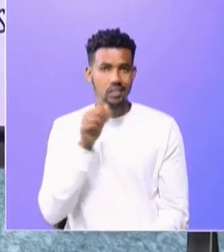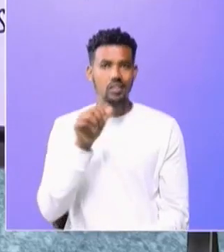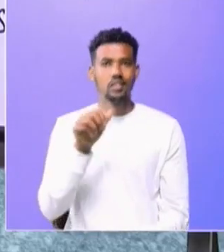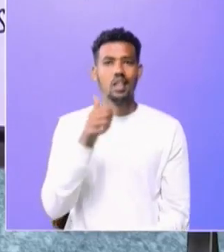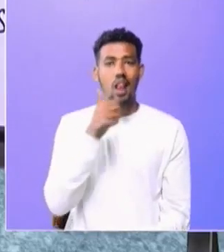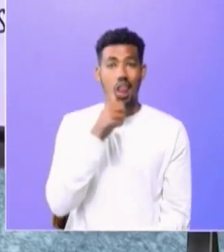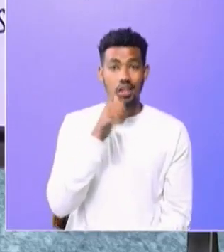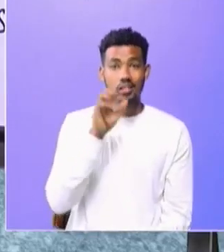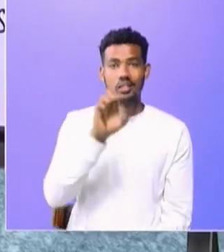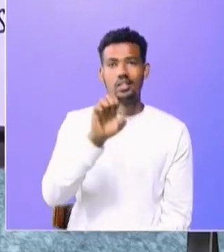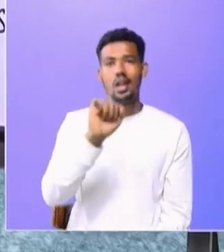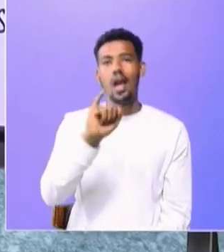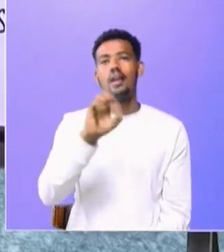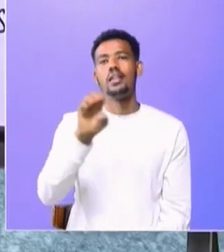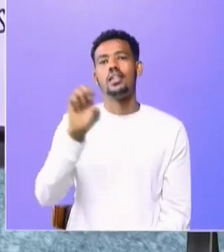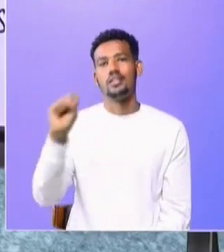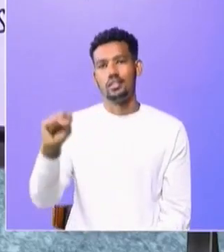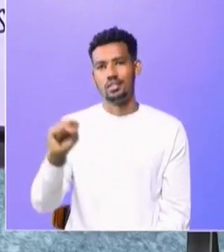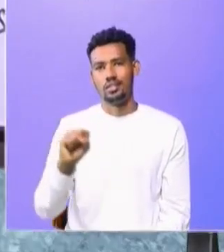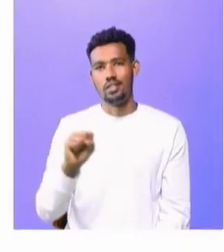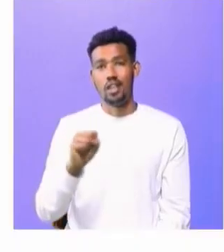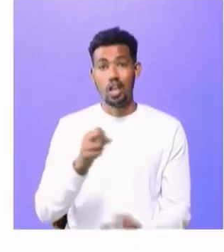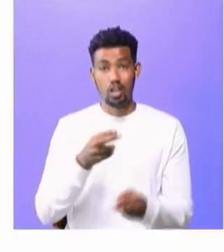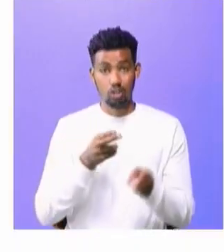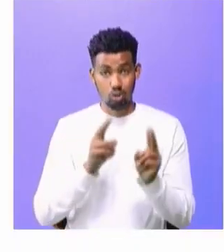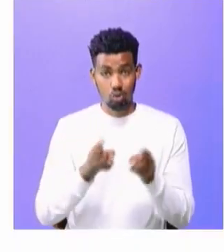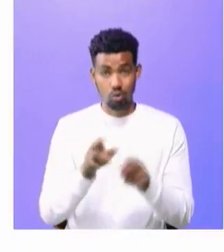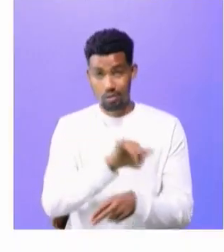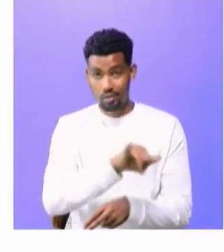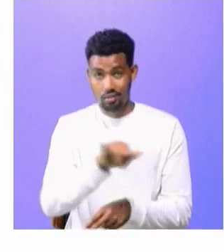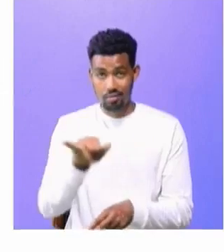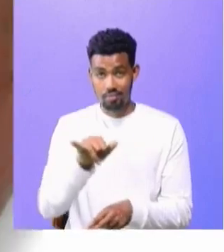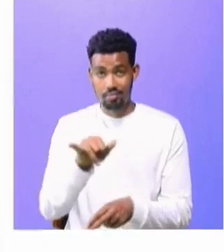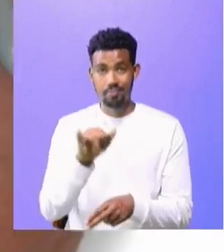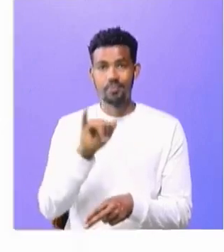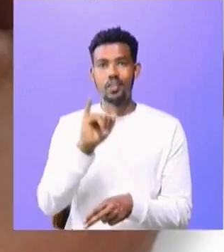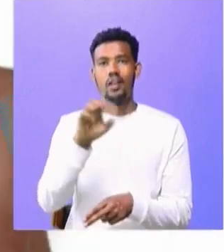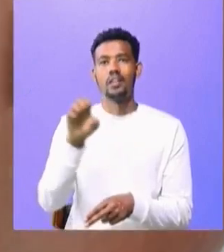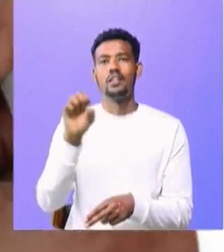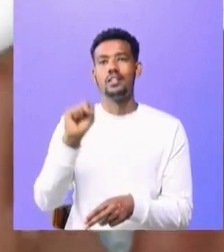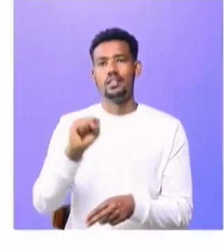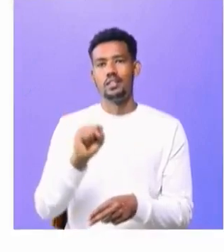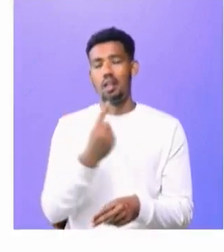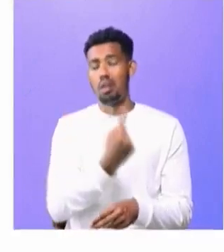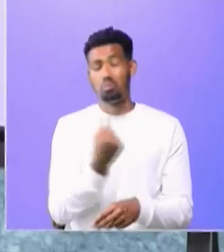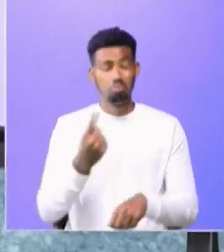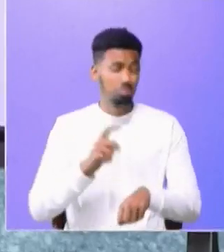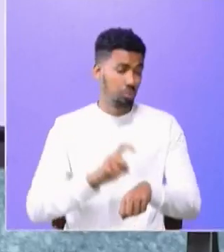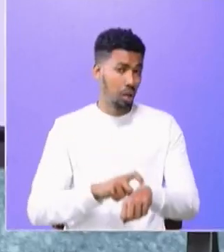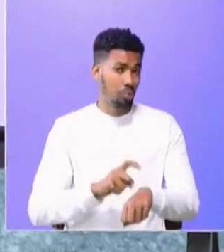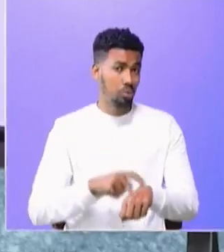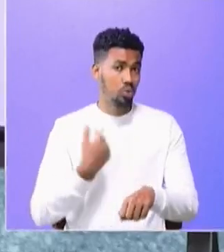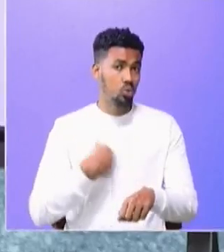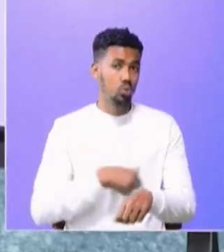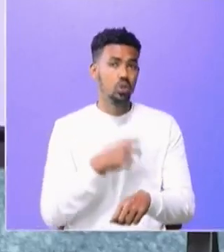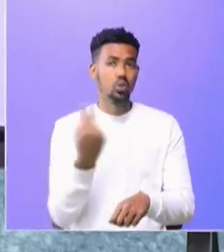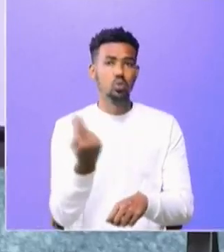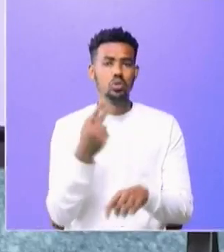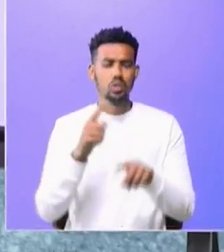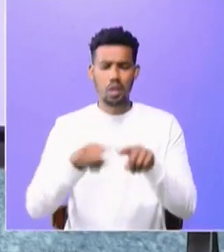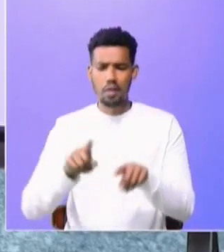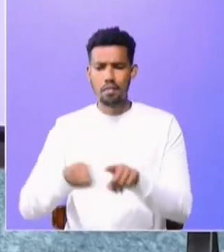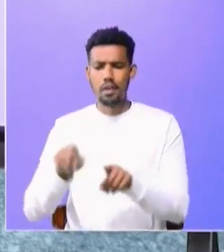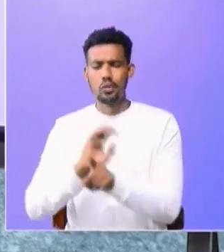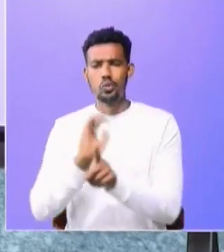story, stories. Sometimes students, you can use this in different situations or